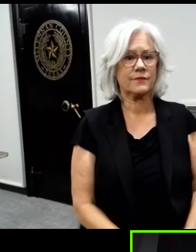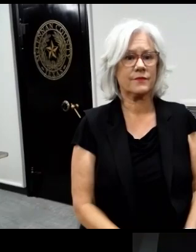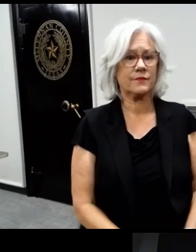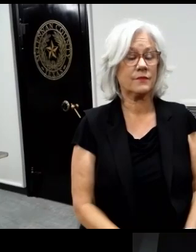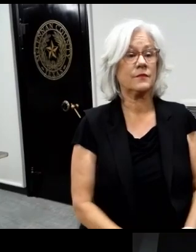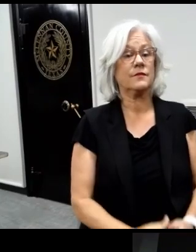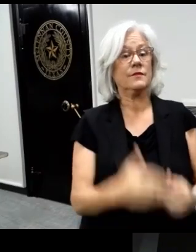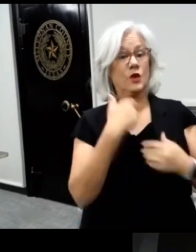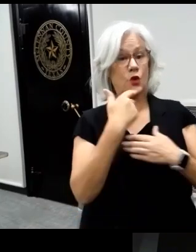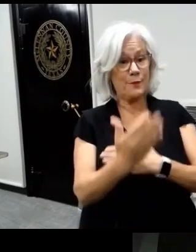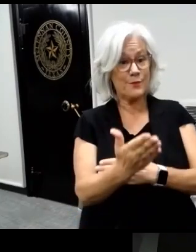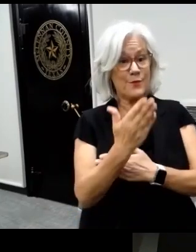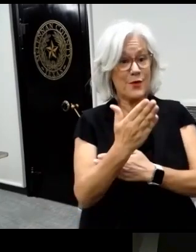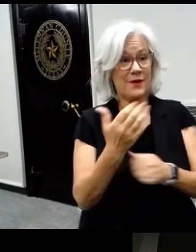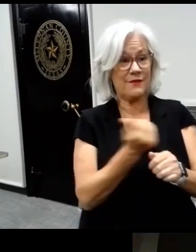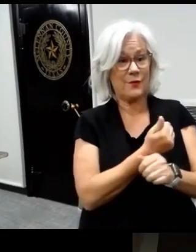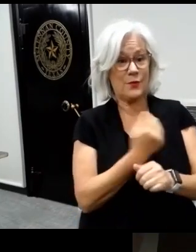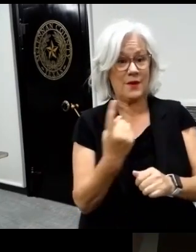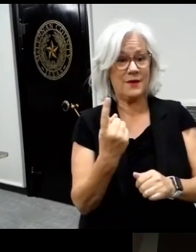Good morning, everyone.